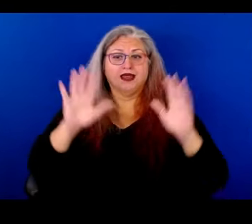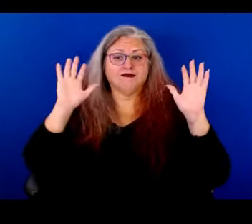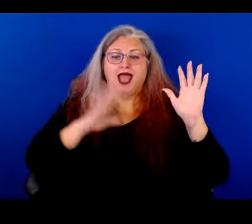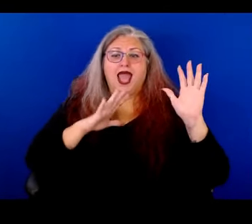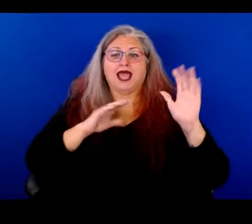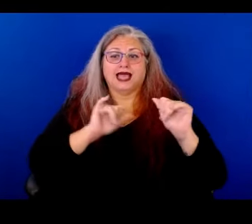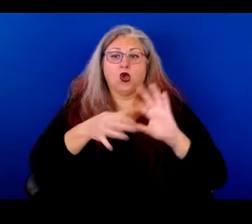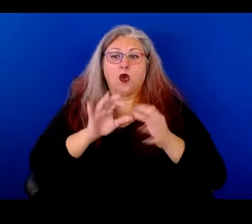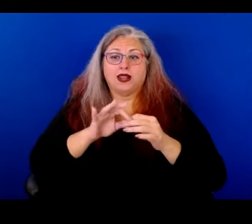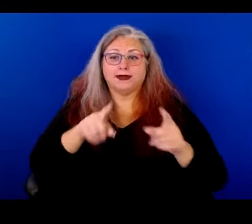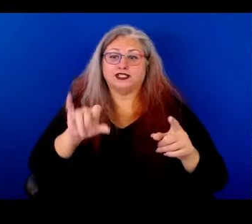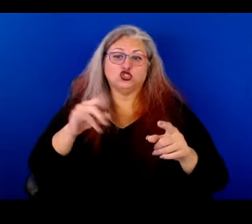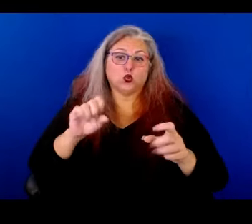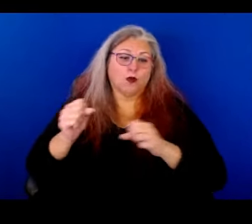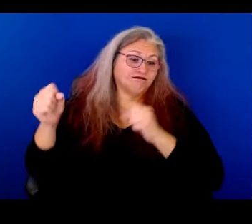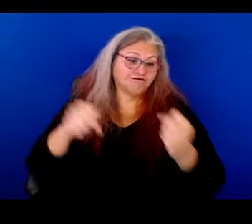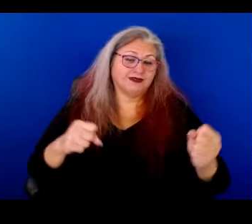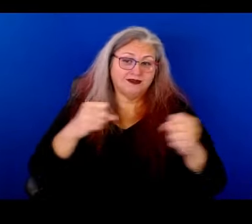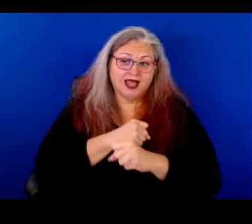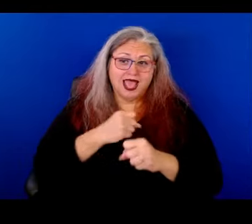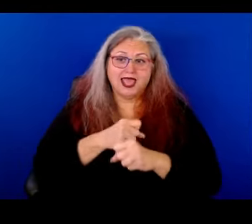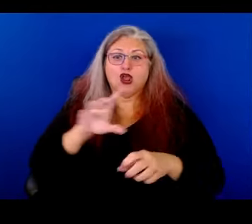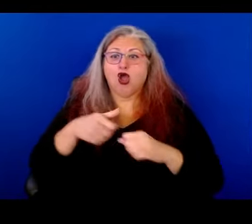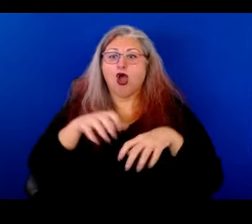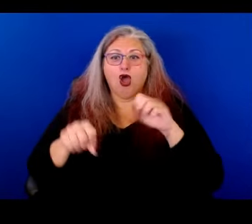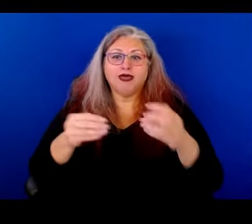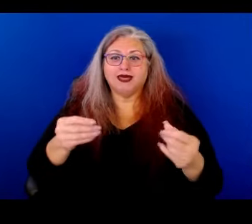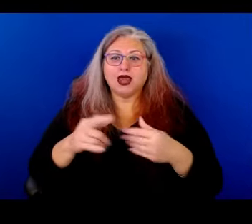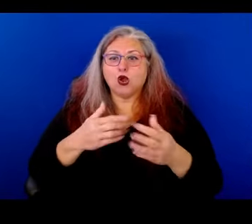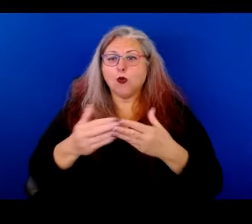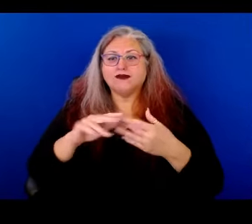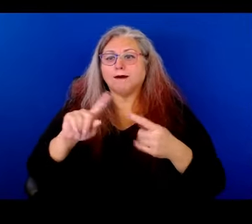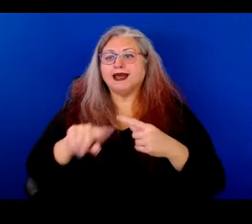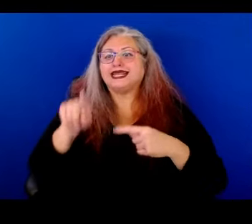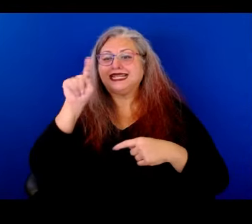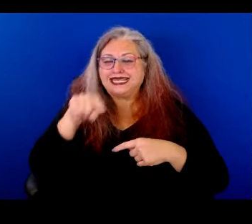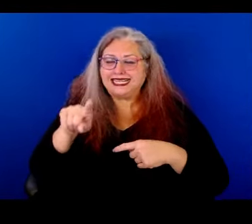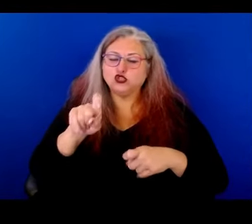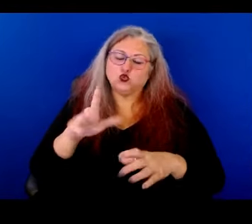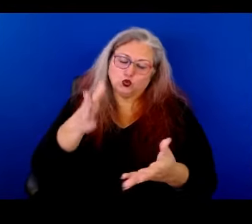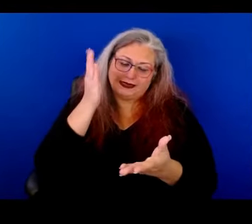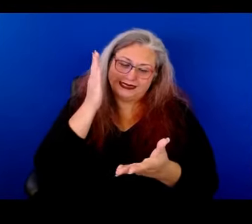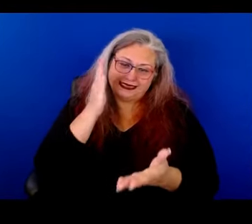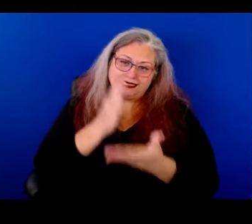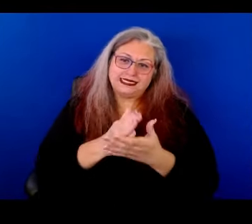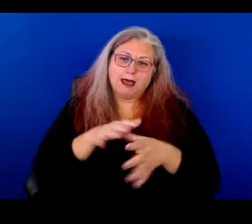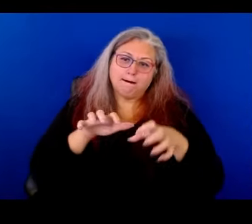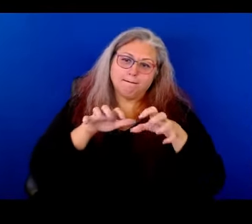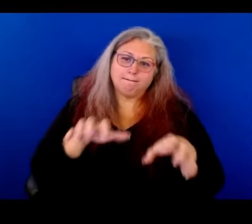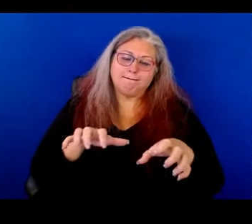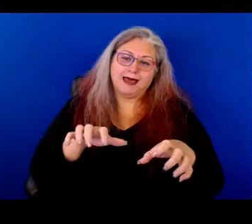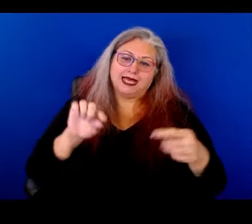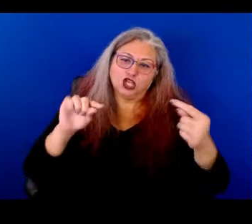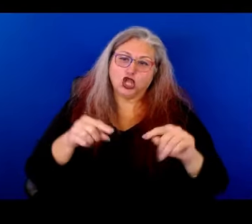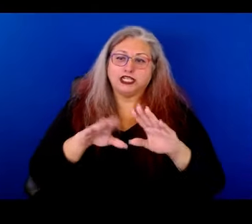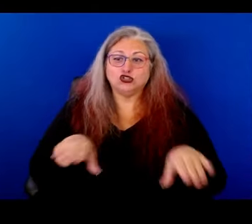the Olympics, like have a judo fighter, you take all the land, whatever. But I need you to stop mass